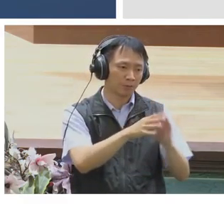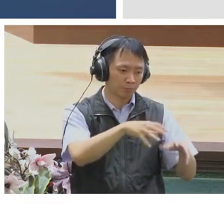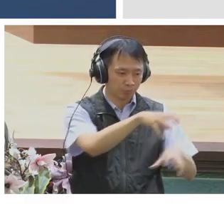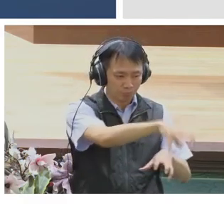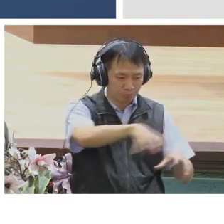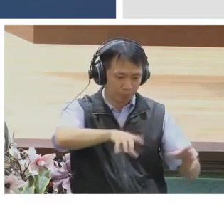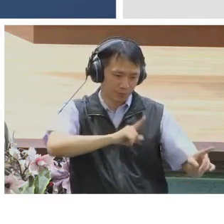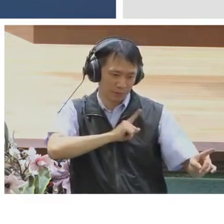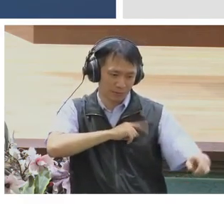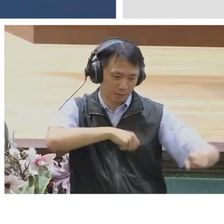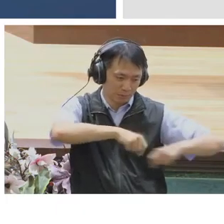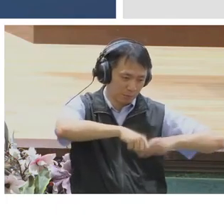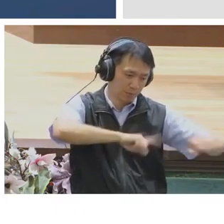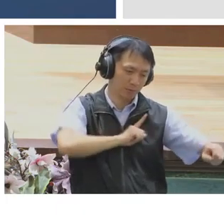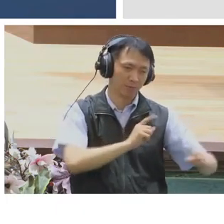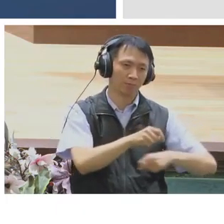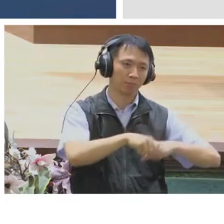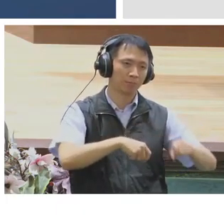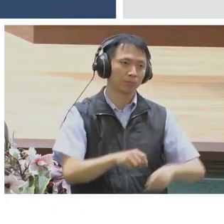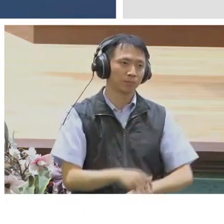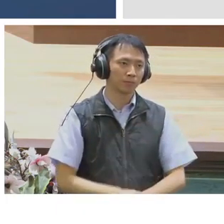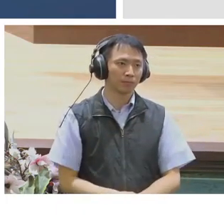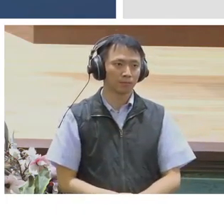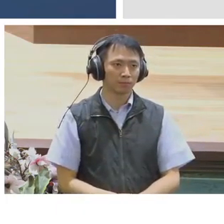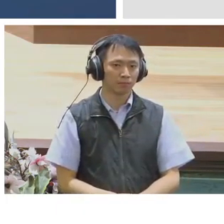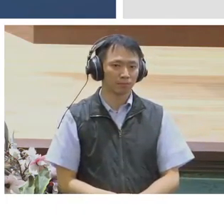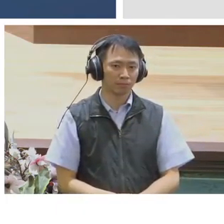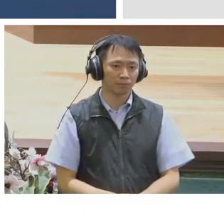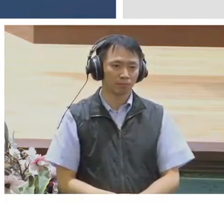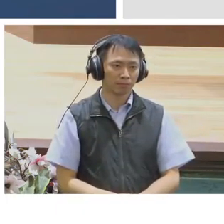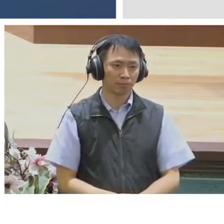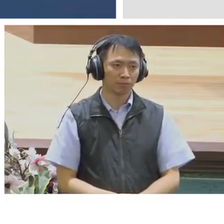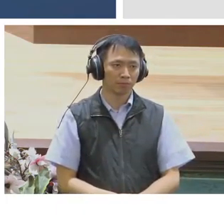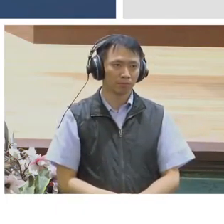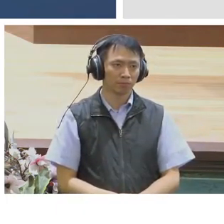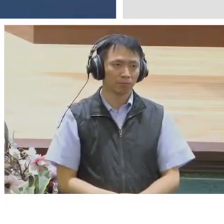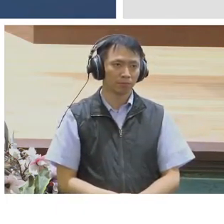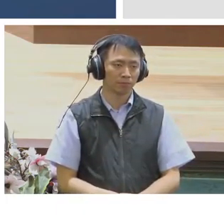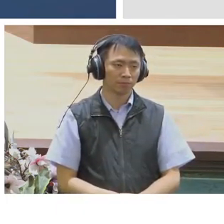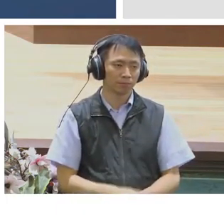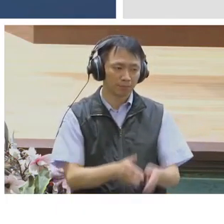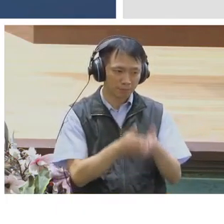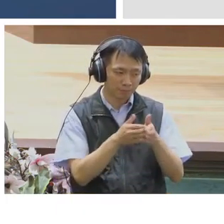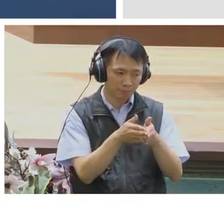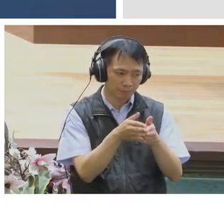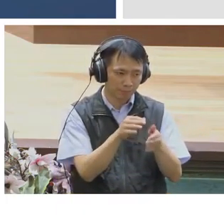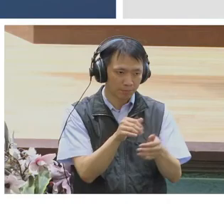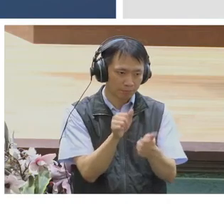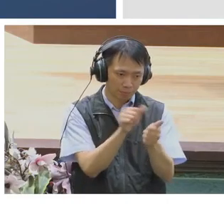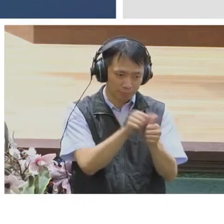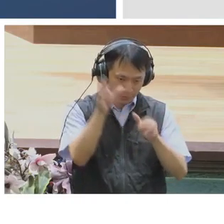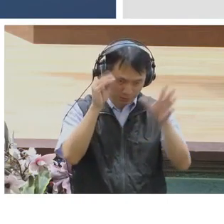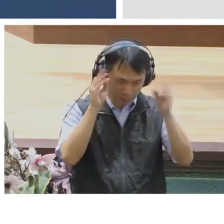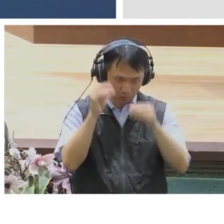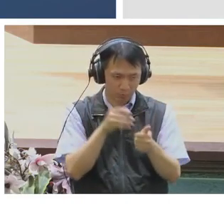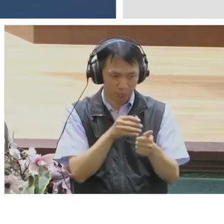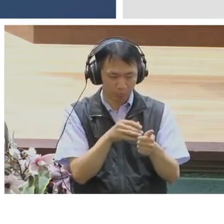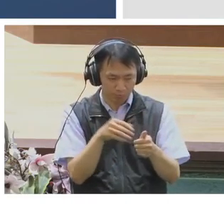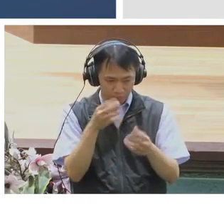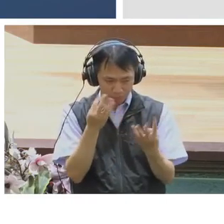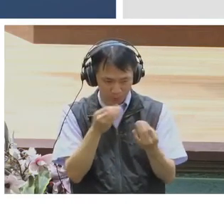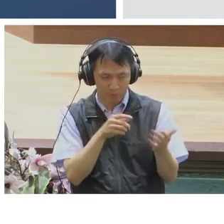at that. We talked about the data funnels as well. We're setting up an internship program, which is a very exciting. We've had a couple of